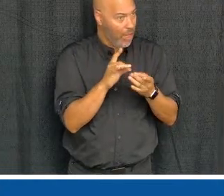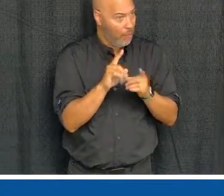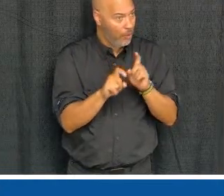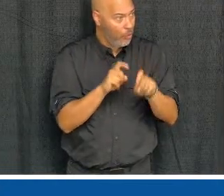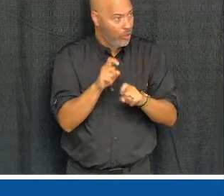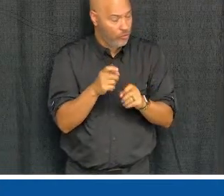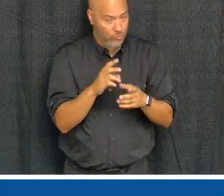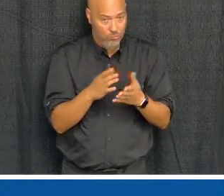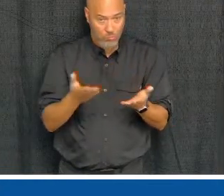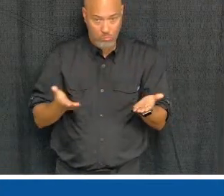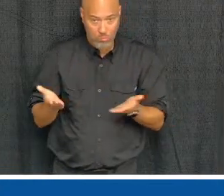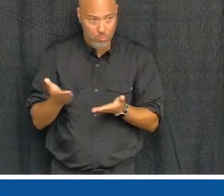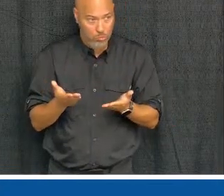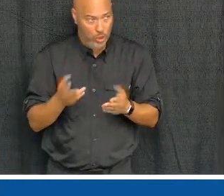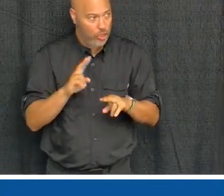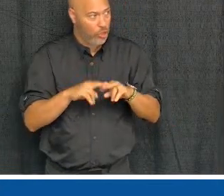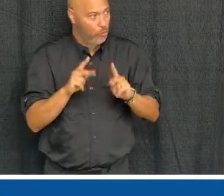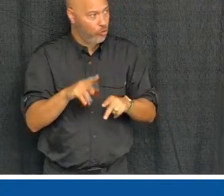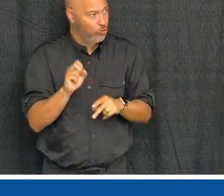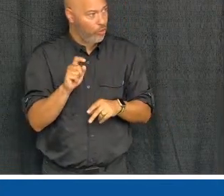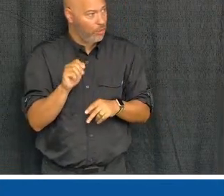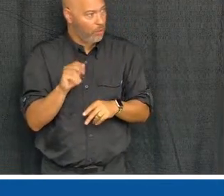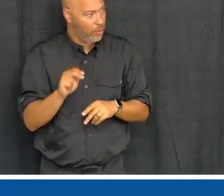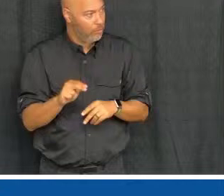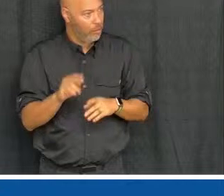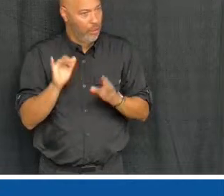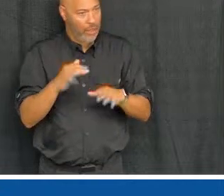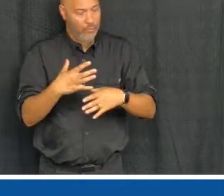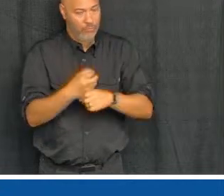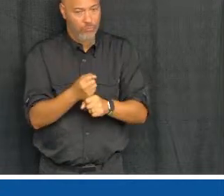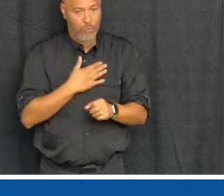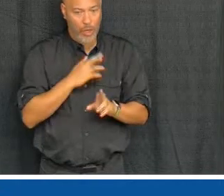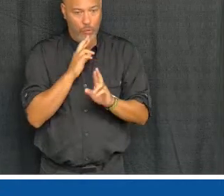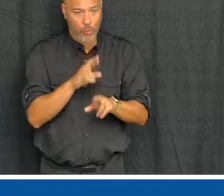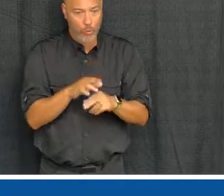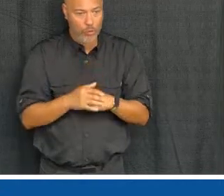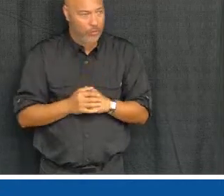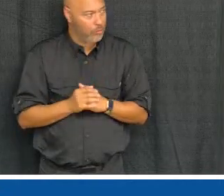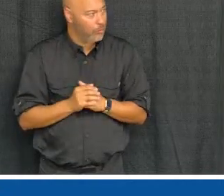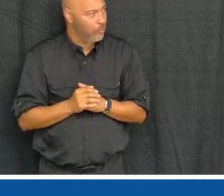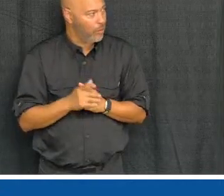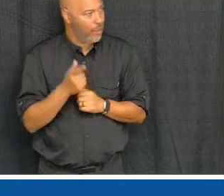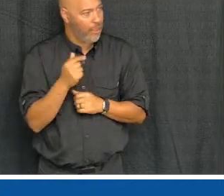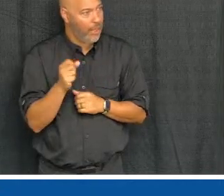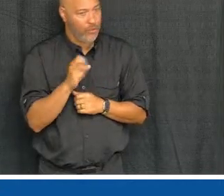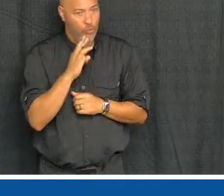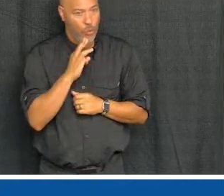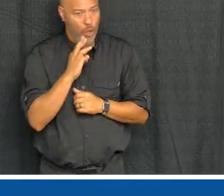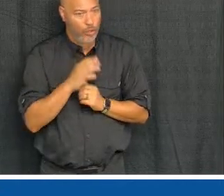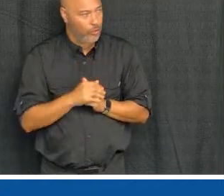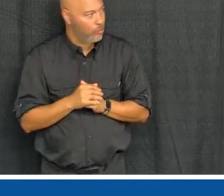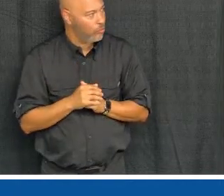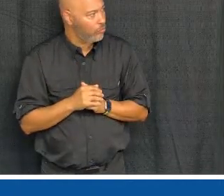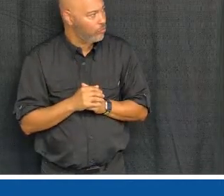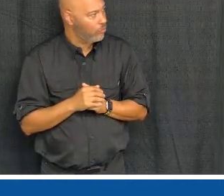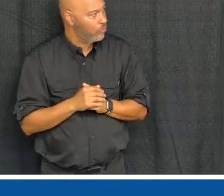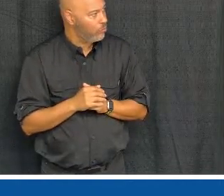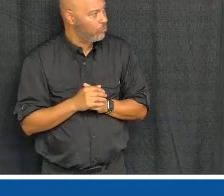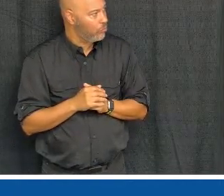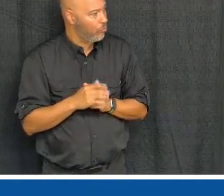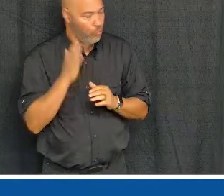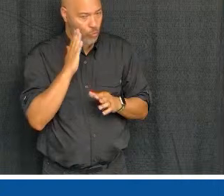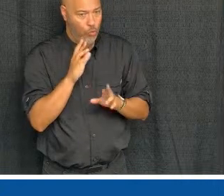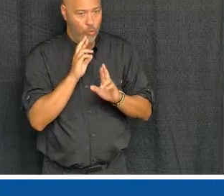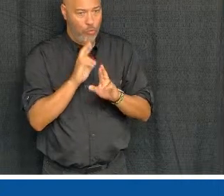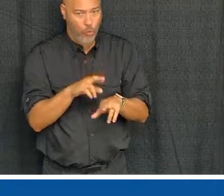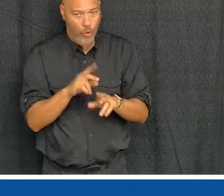this resolution? Chairperson Streetman. That concludes my report, Mayor. Okay, Gas and Water Committee. The chairman will have a